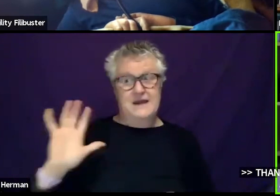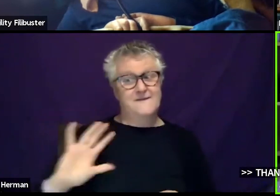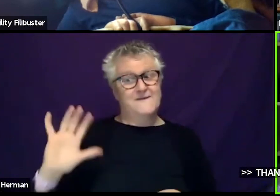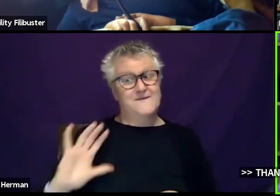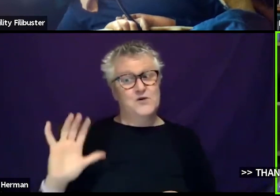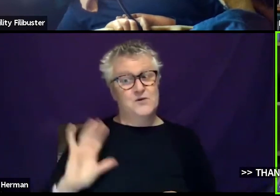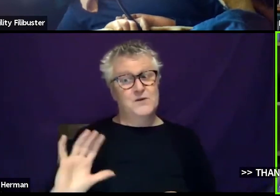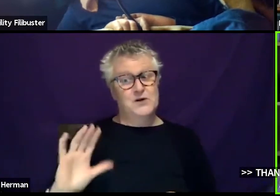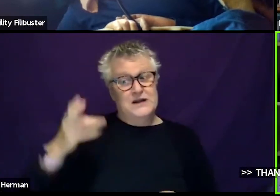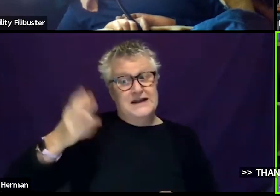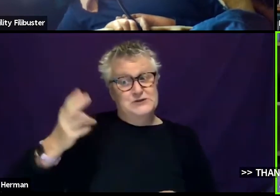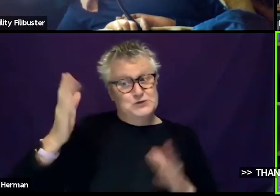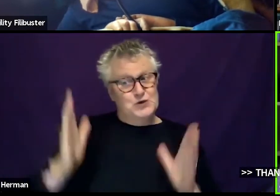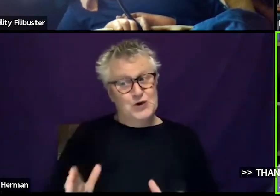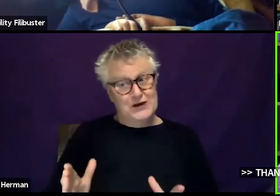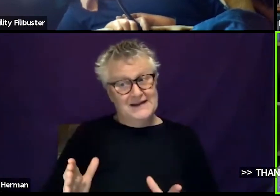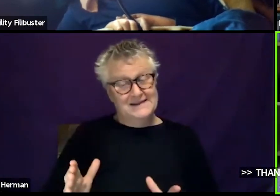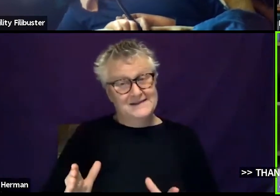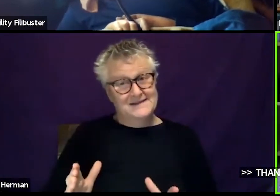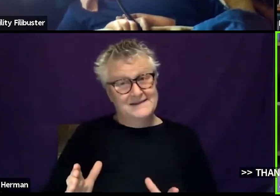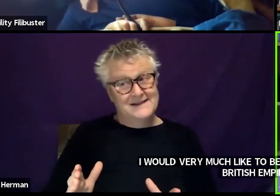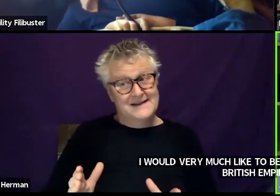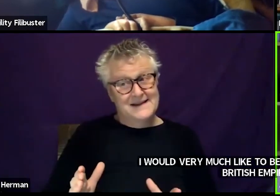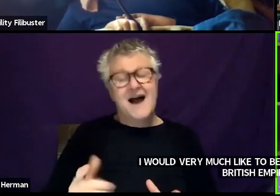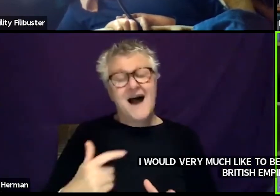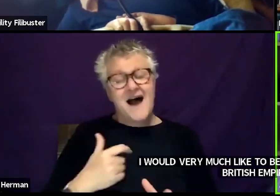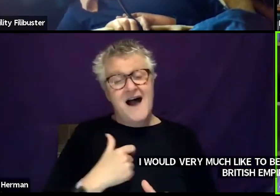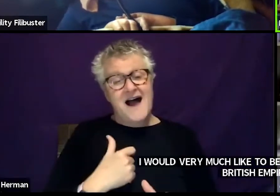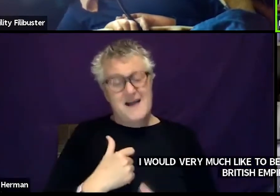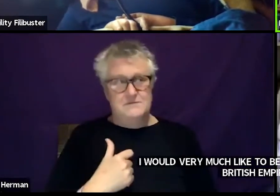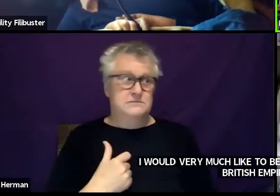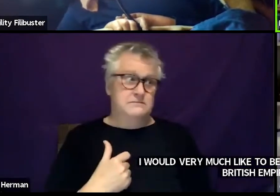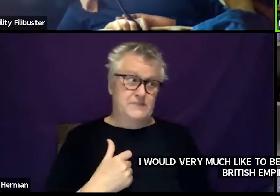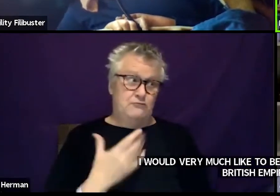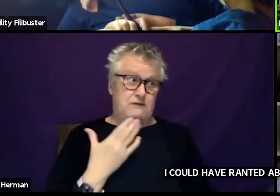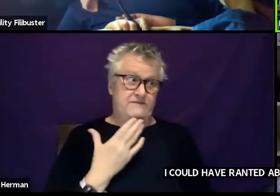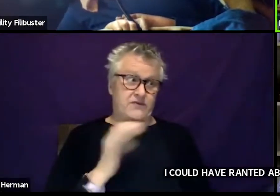have ranted on about colonial history. Just be grateful that didn't happen.